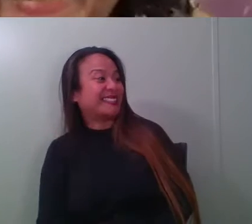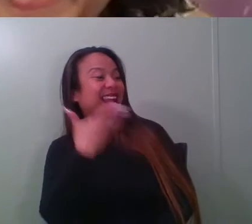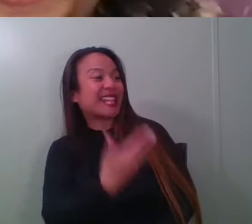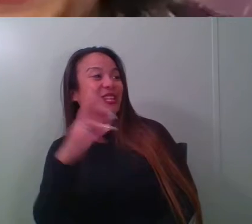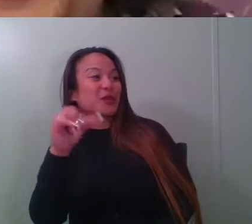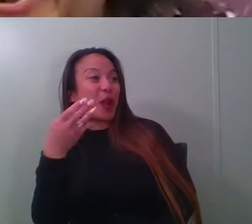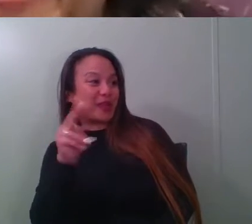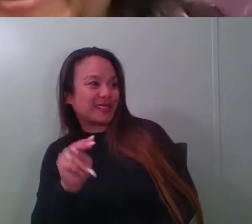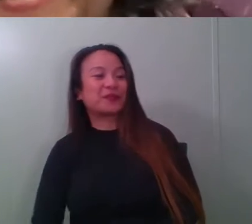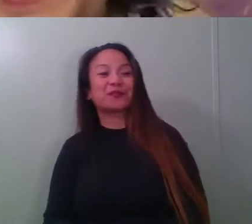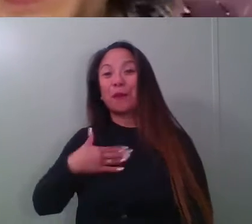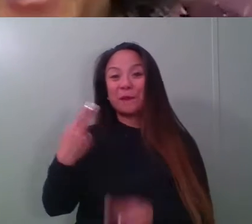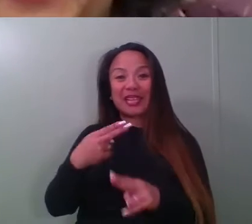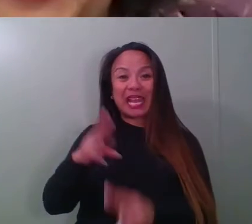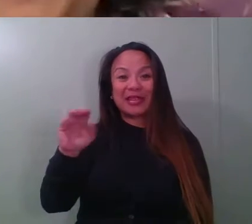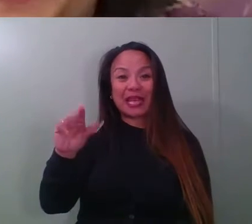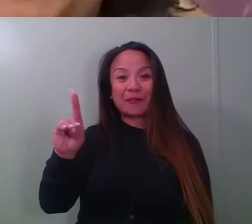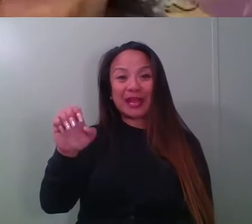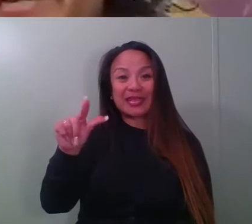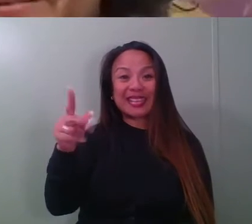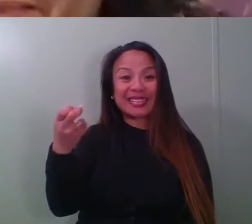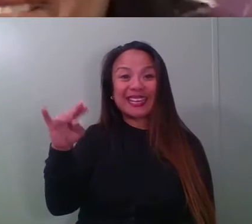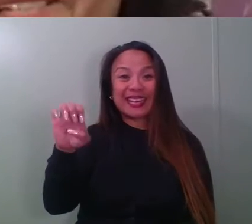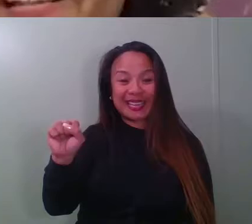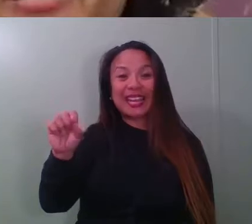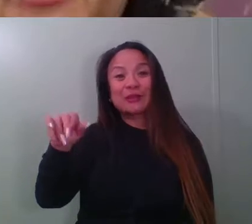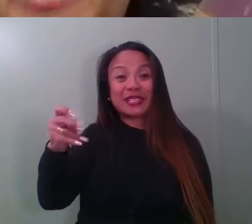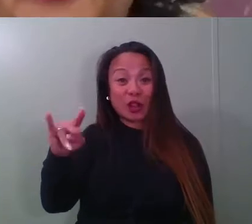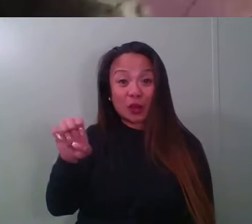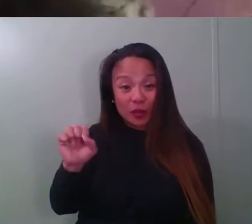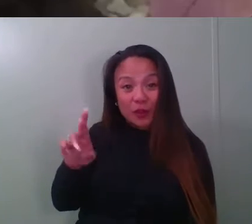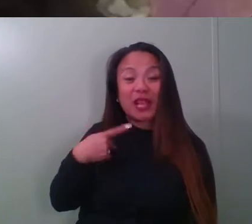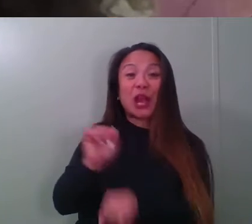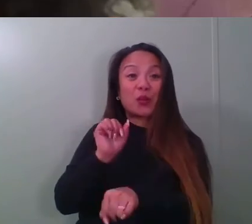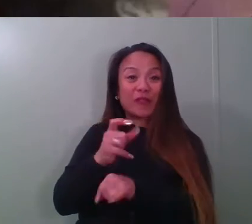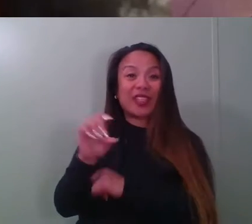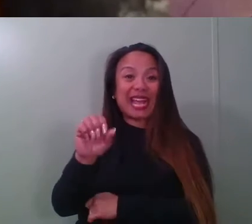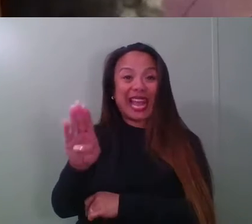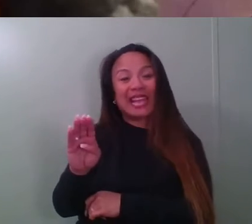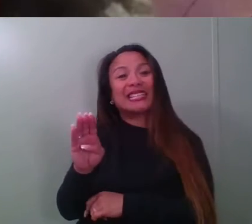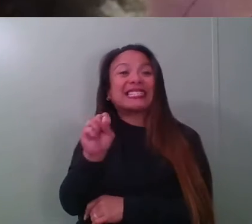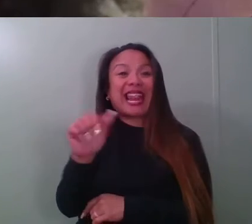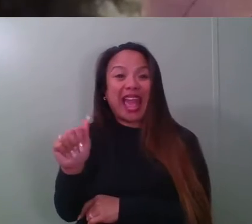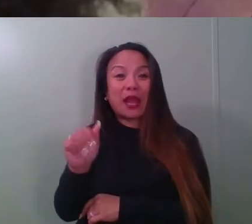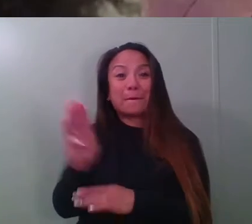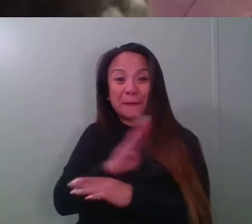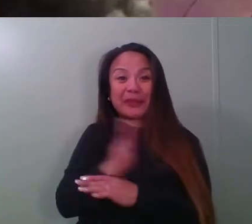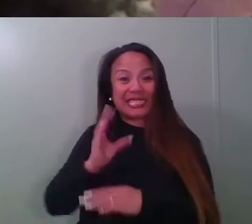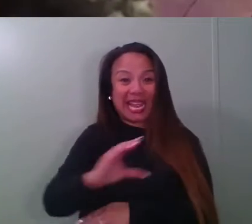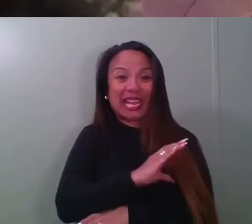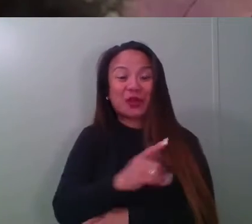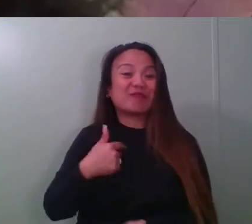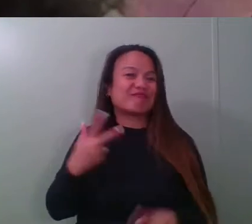Hi, thank you, Robin. My name is Madeline Spencer, and I work with the Santa Ana Business Council in downtown Santa